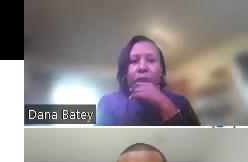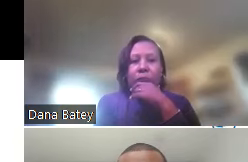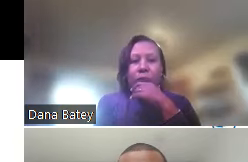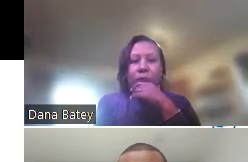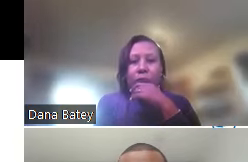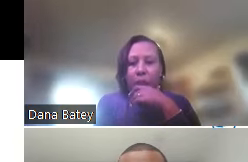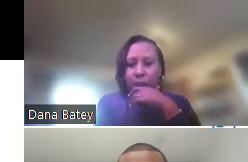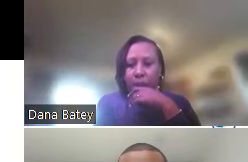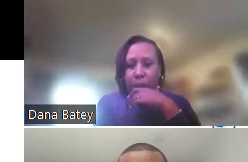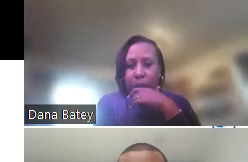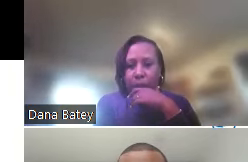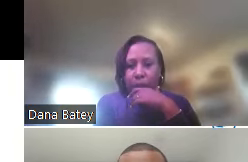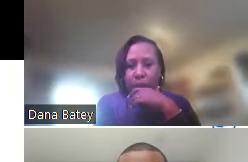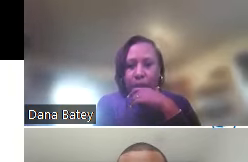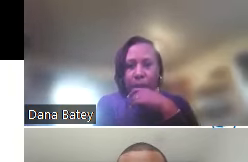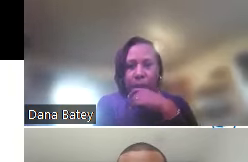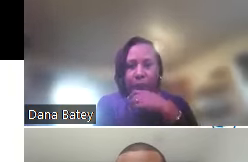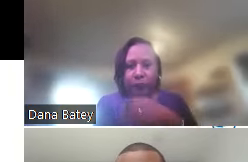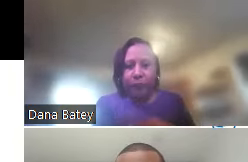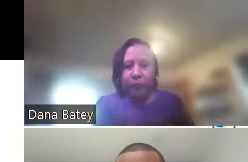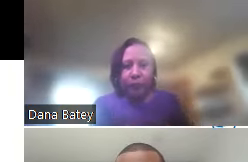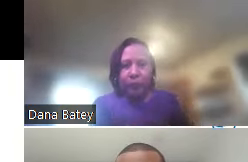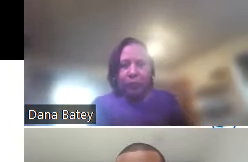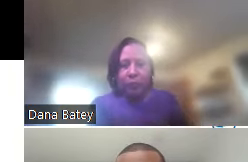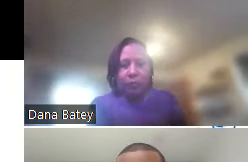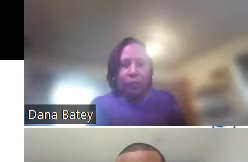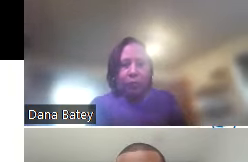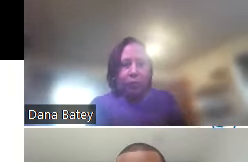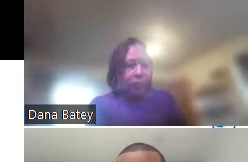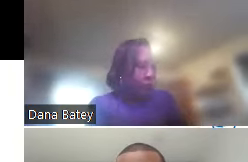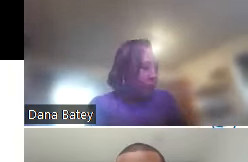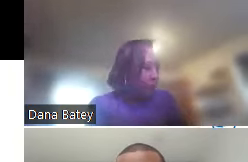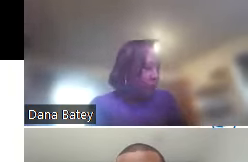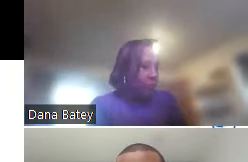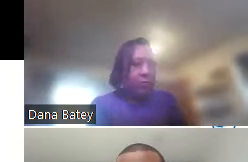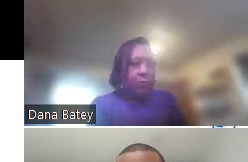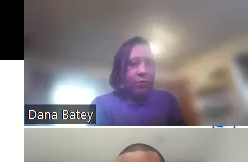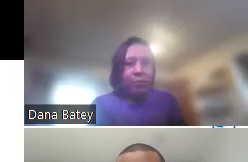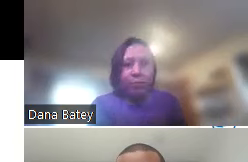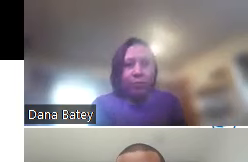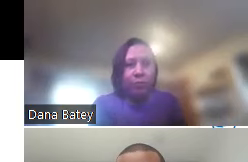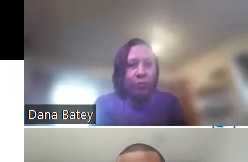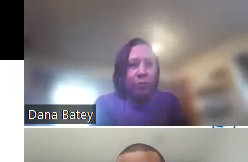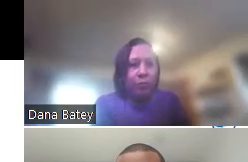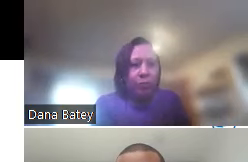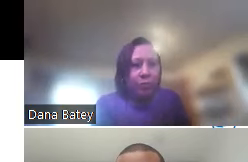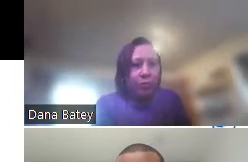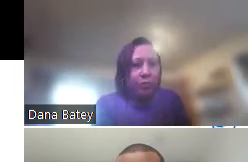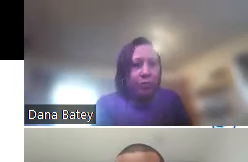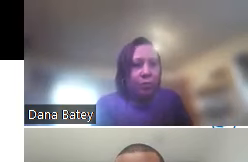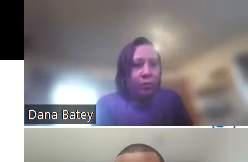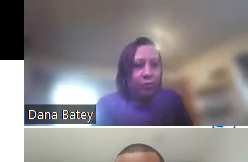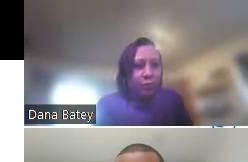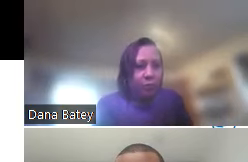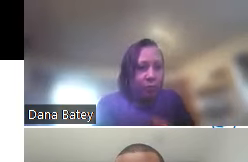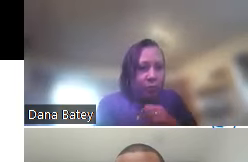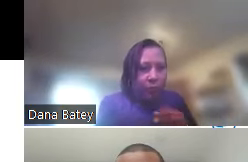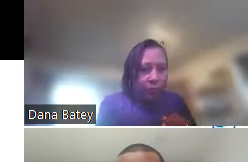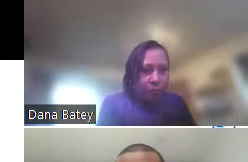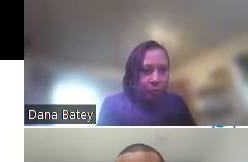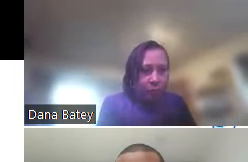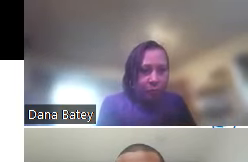to ensure that we are going towards health equity. The third priority is building capacity within our healthcare services